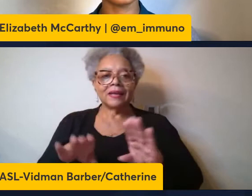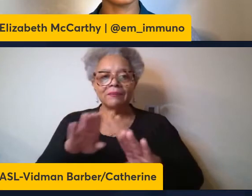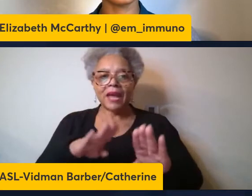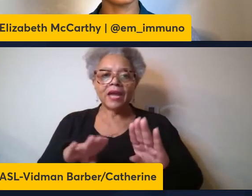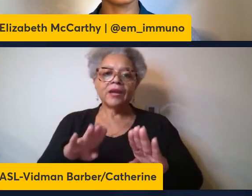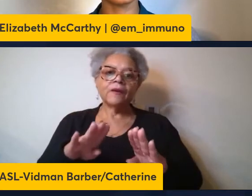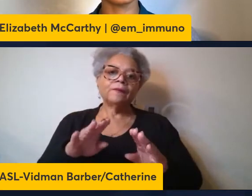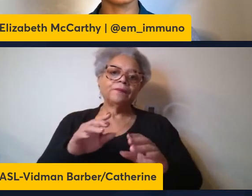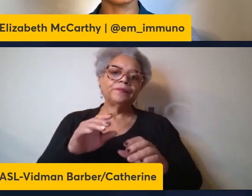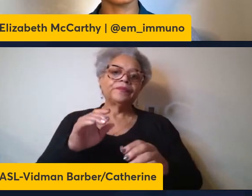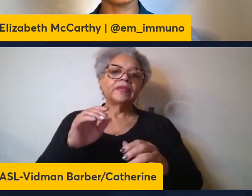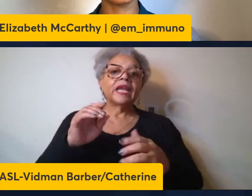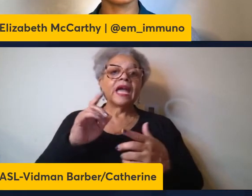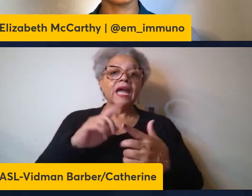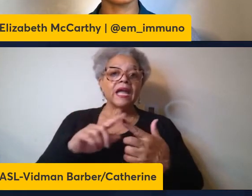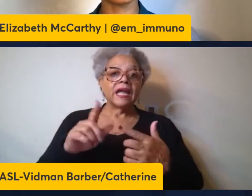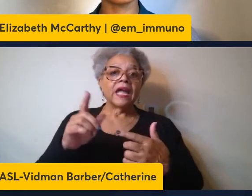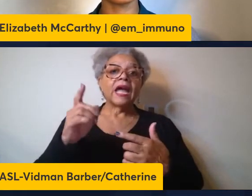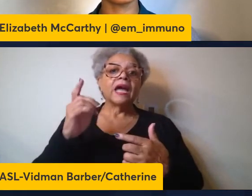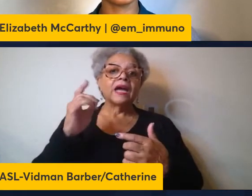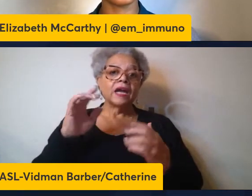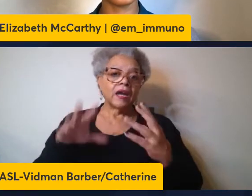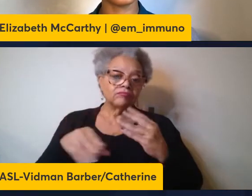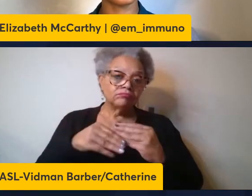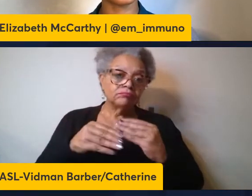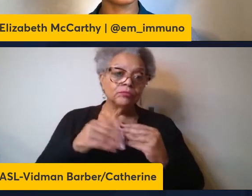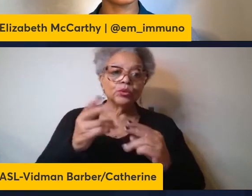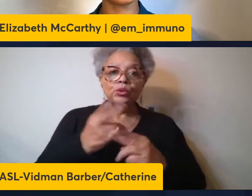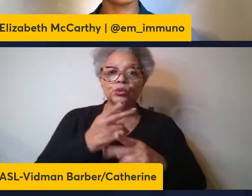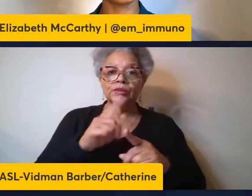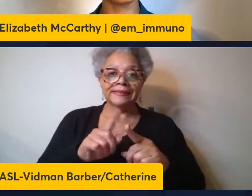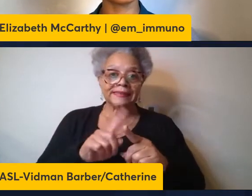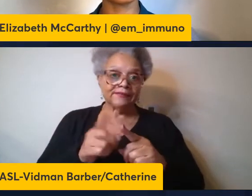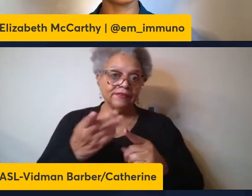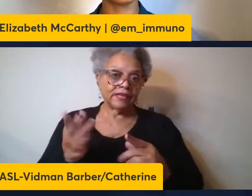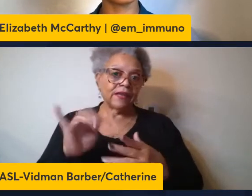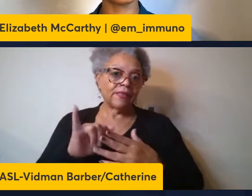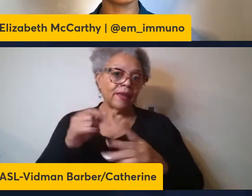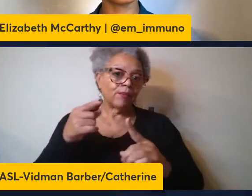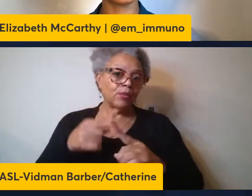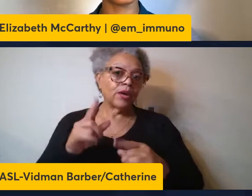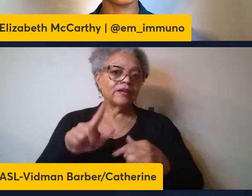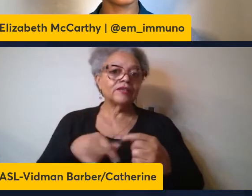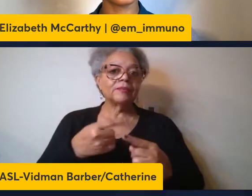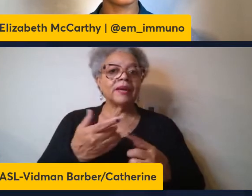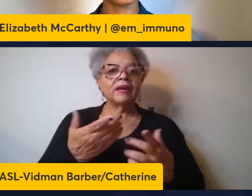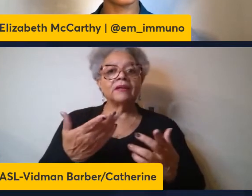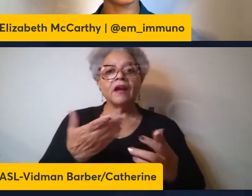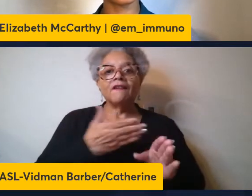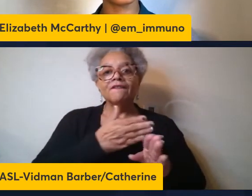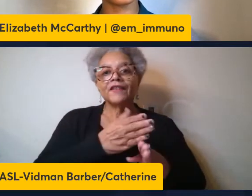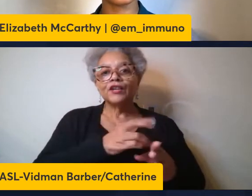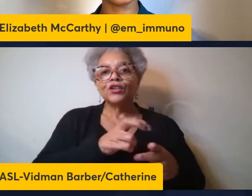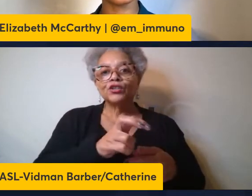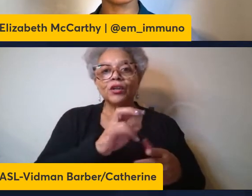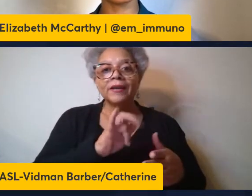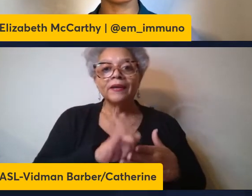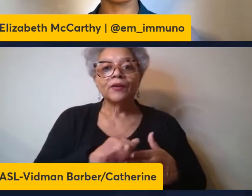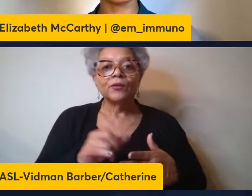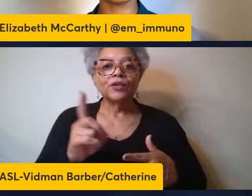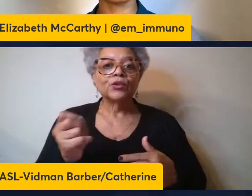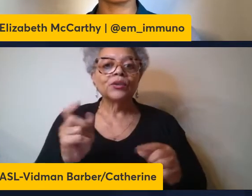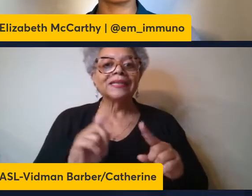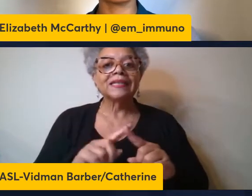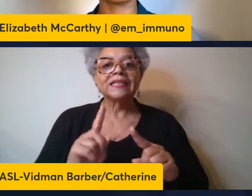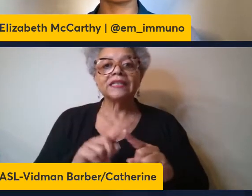I started to learn how to use Python in addition to R at that point. And it was just about the field to apply it to. At that point, my group were doing quite a few different